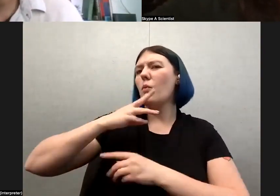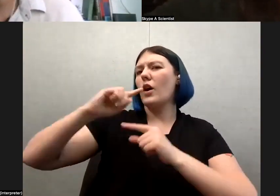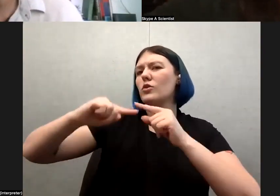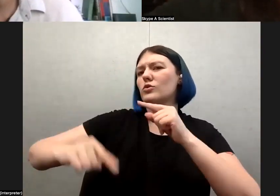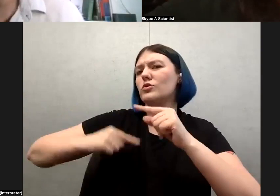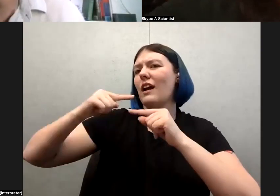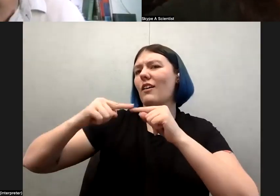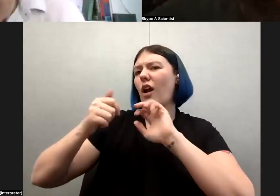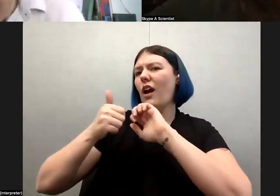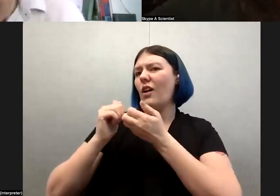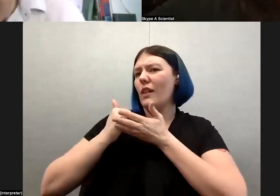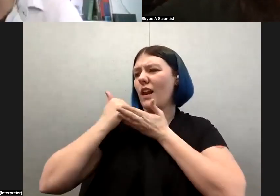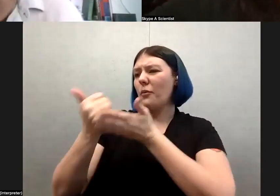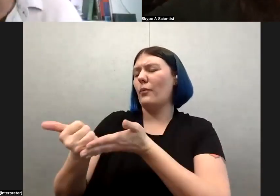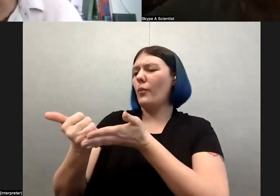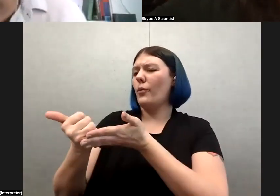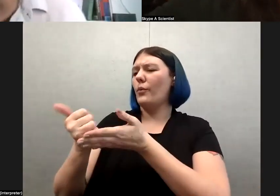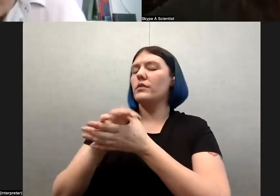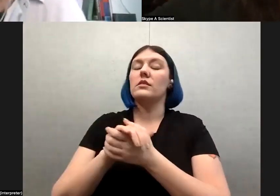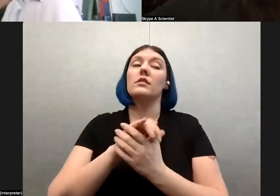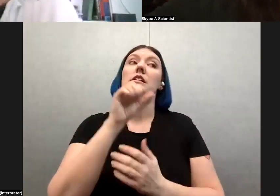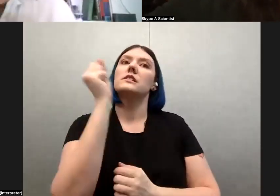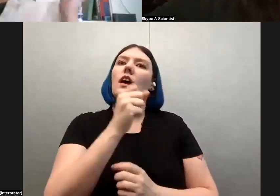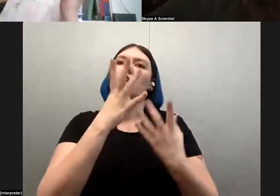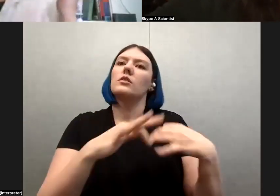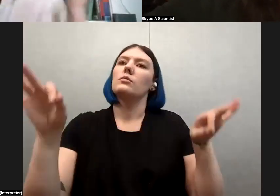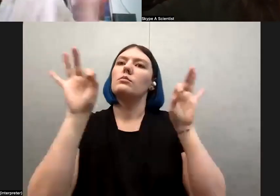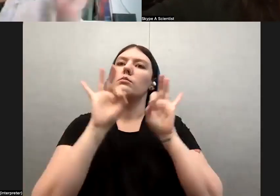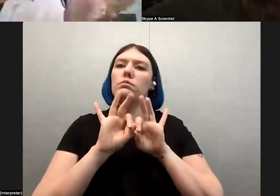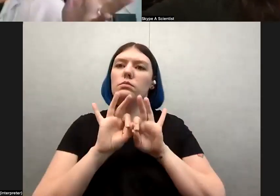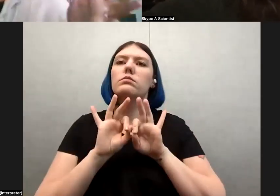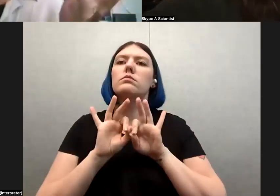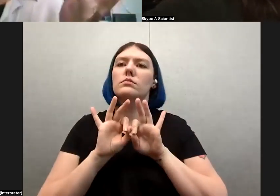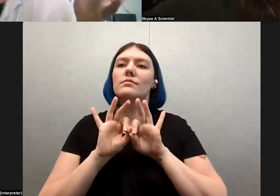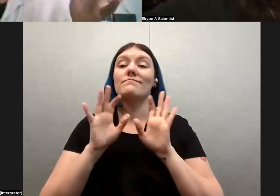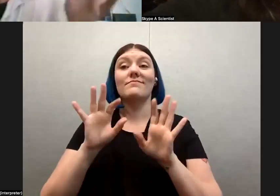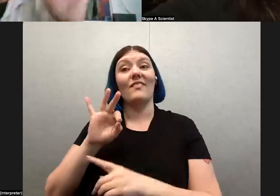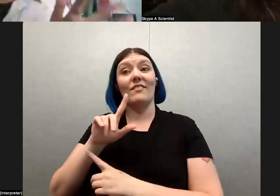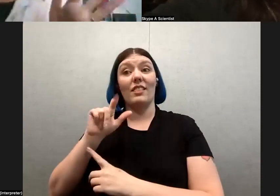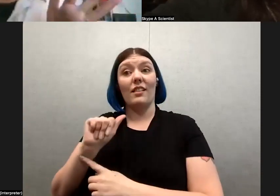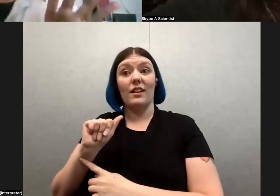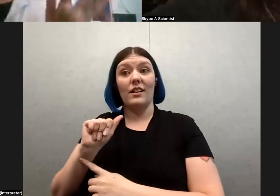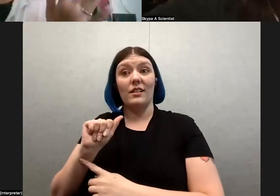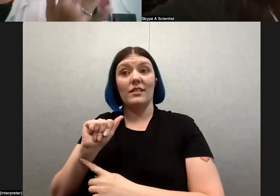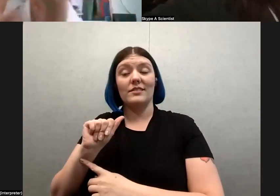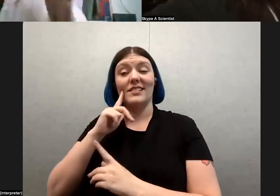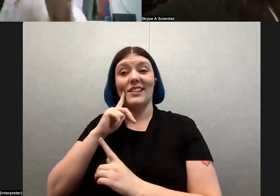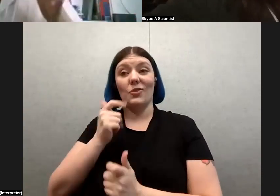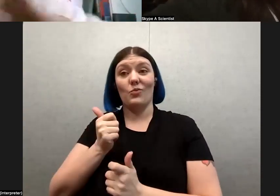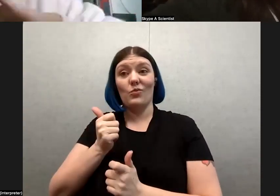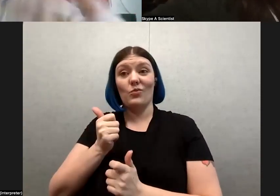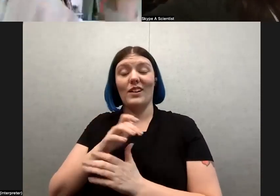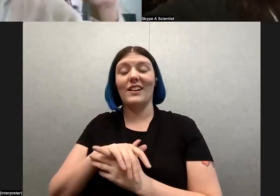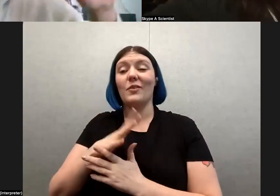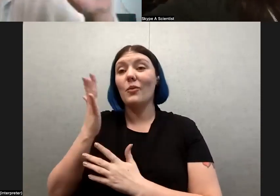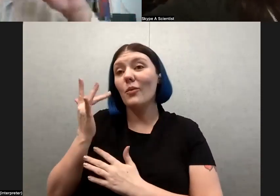work? Yes, this is so important. And so South Florida is actually interesting in particular because